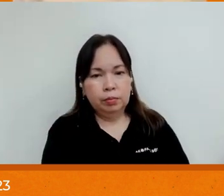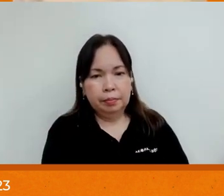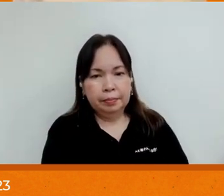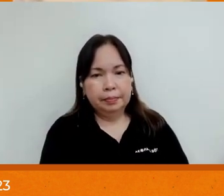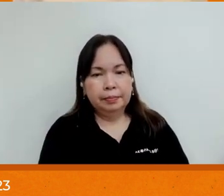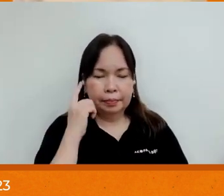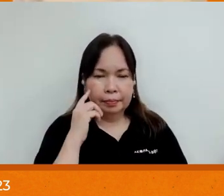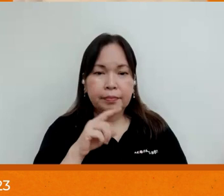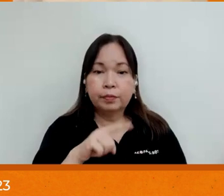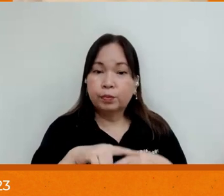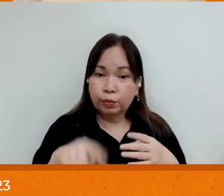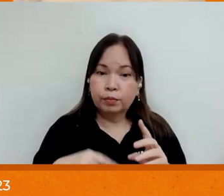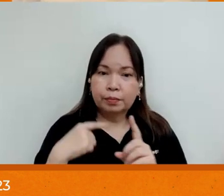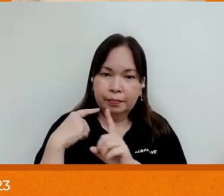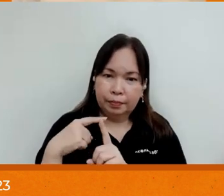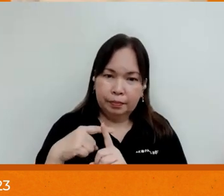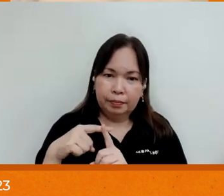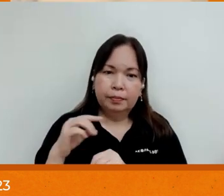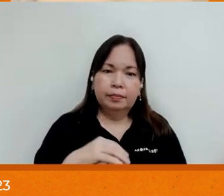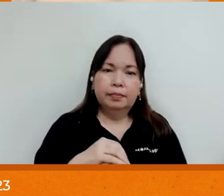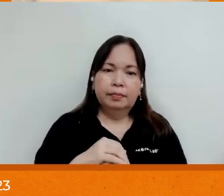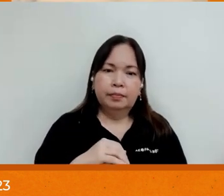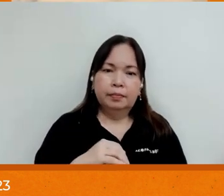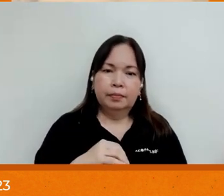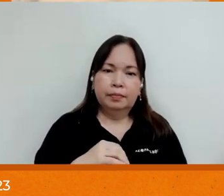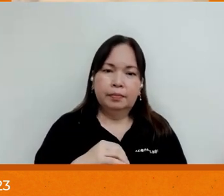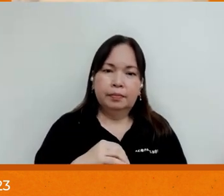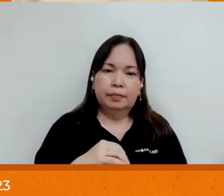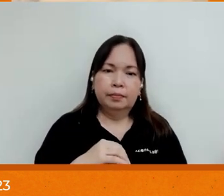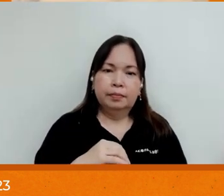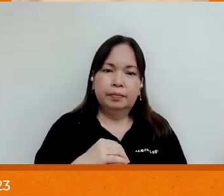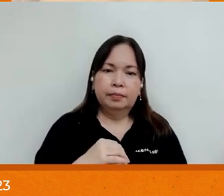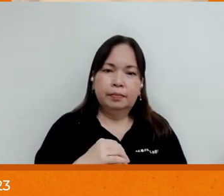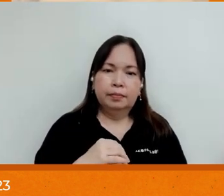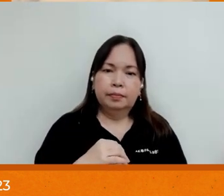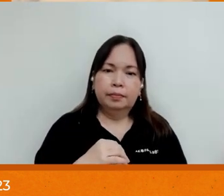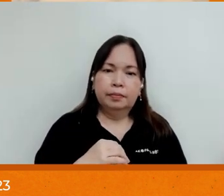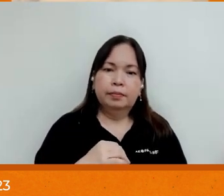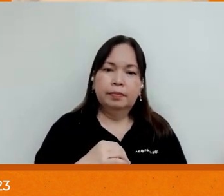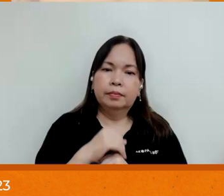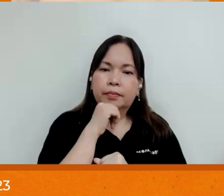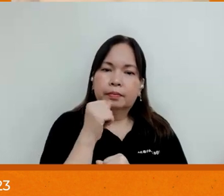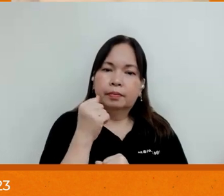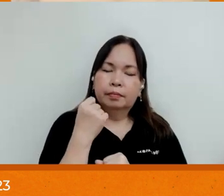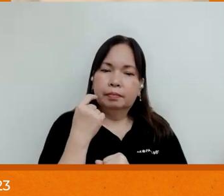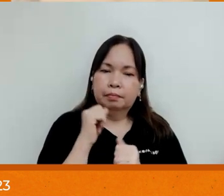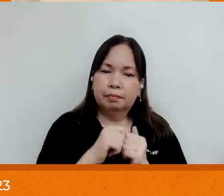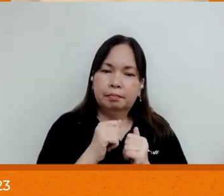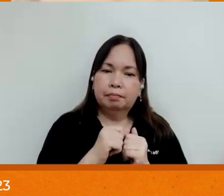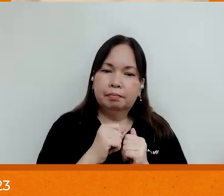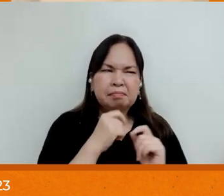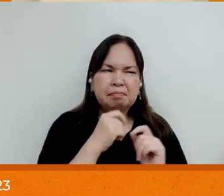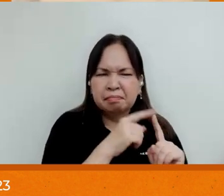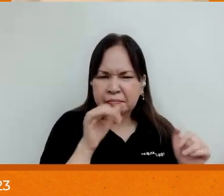it's positive, right? But bakit siya positive, no? It's not just as Malin mentioned, sometimes